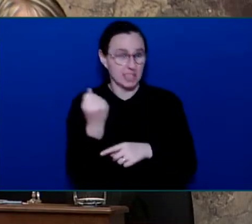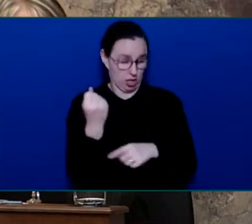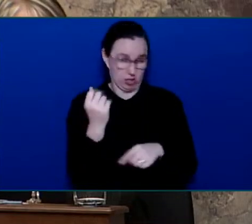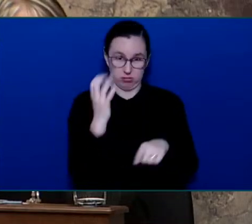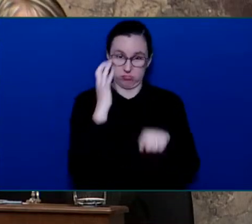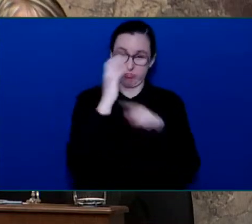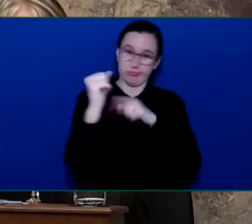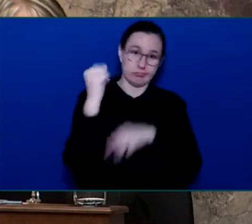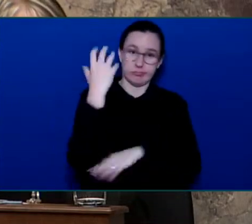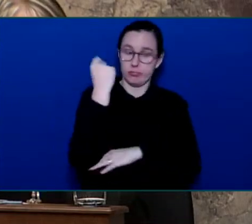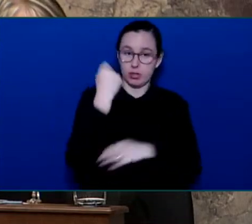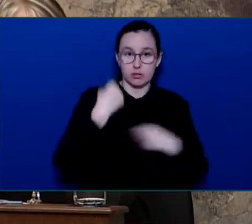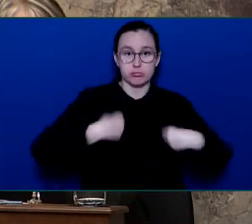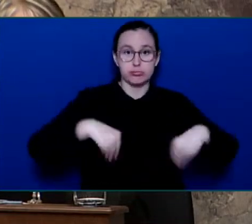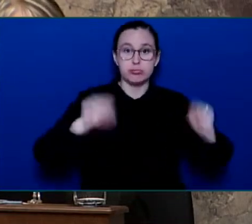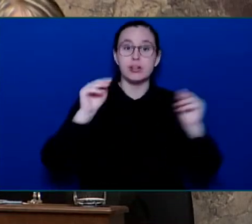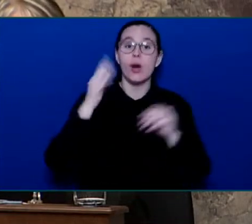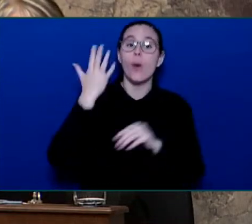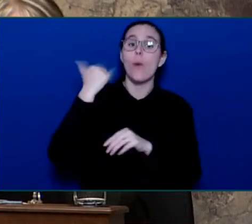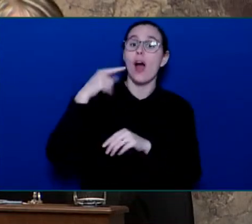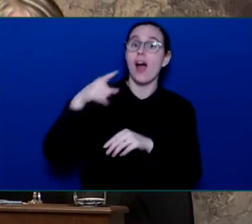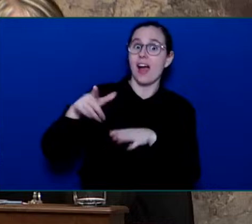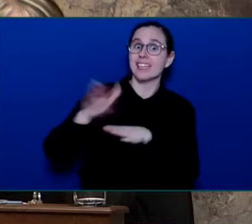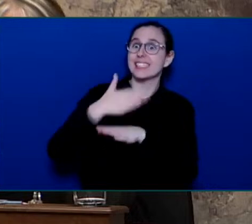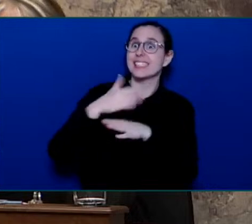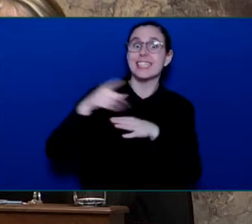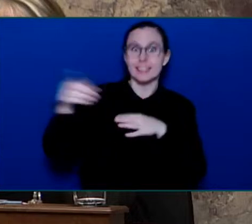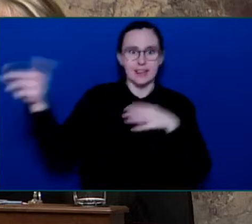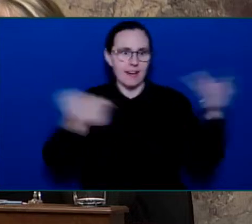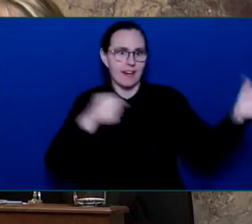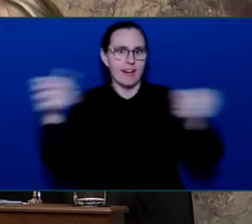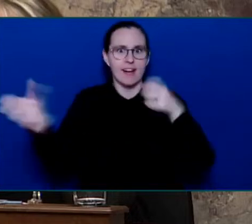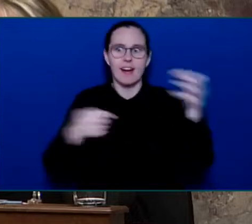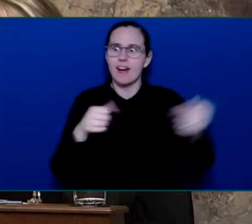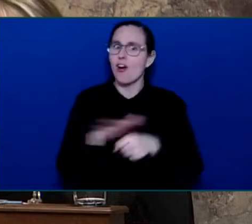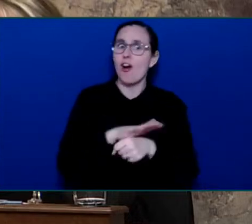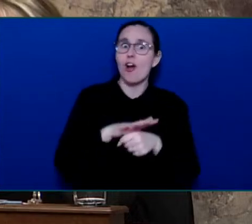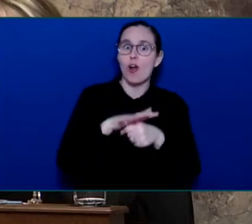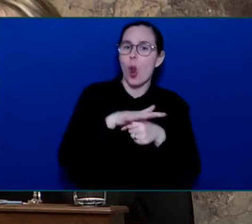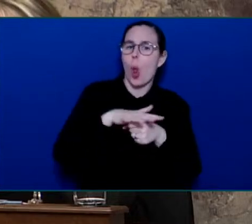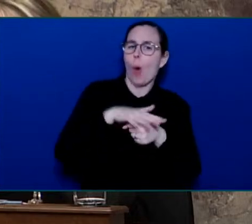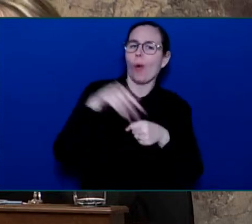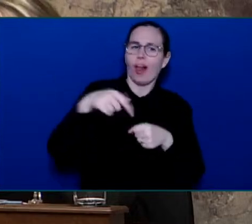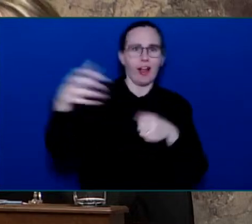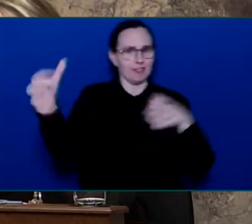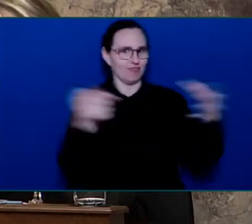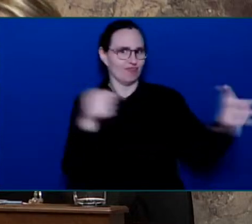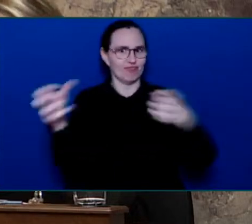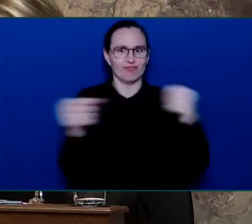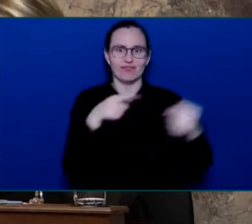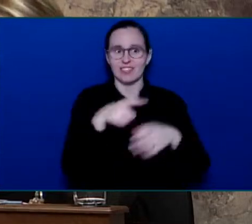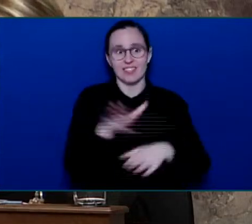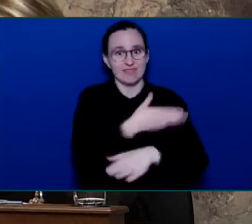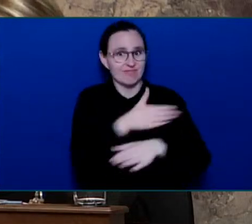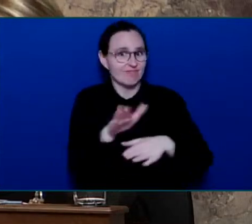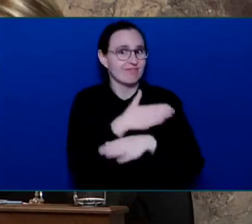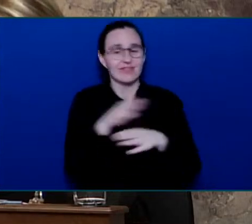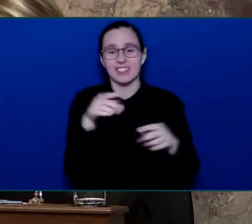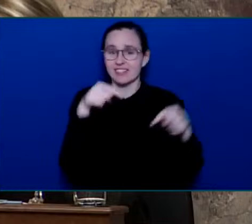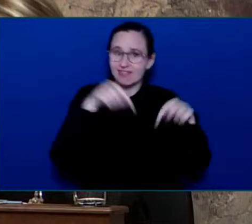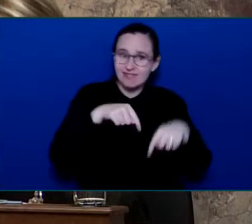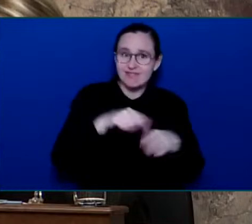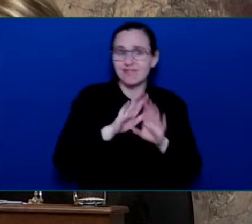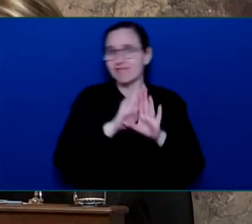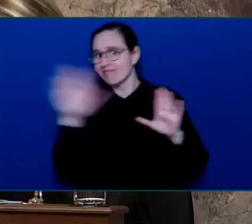their musical talent. Other incredible Canadian acts such as the Sheepdogs, Chad Brownlee, and the Roadhammers helped ensure the weekend was